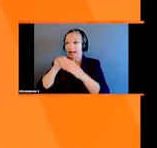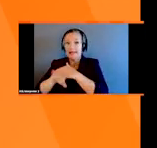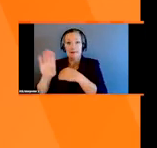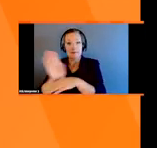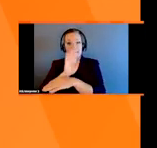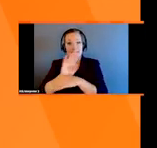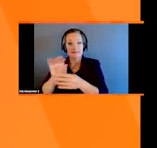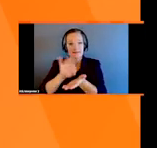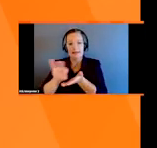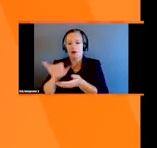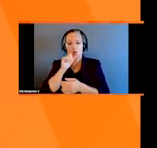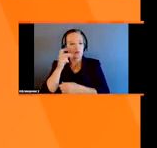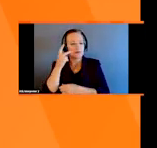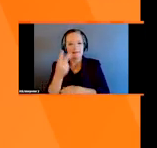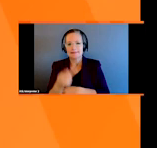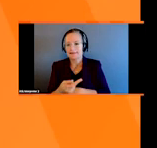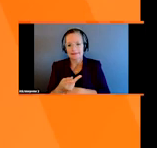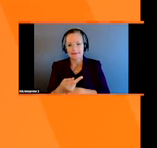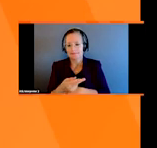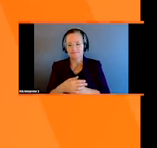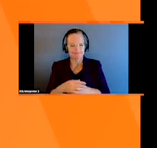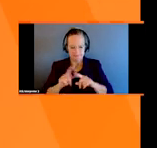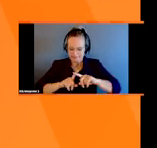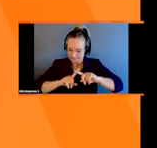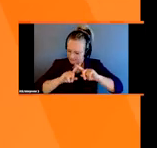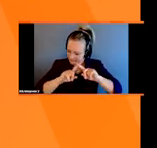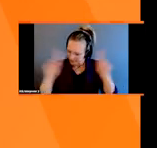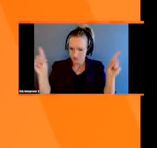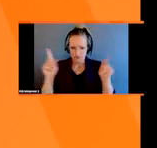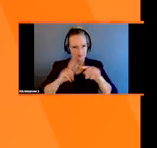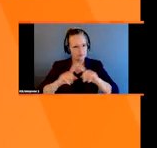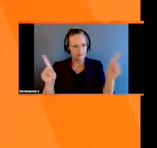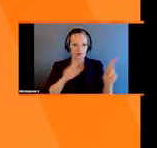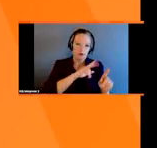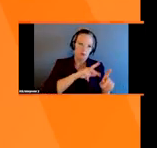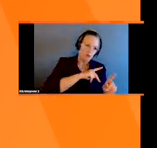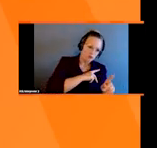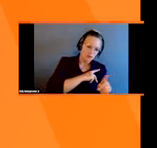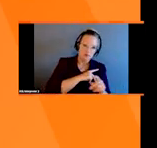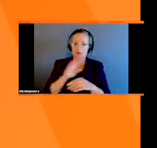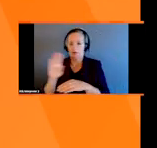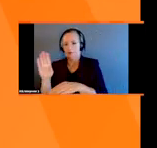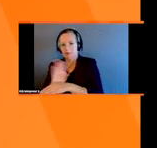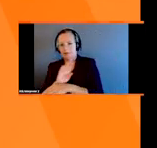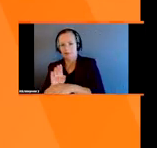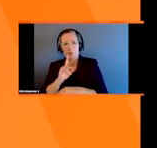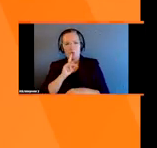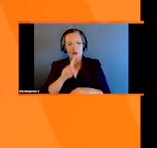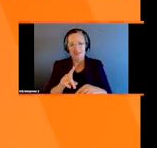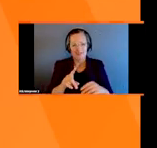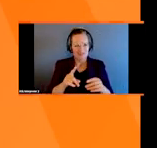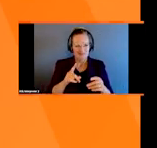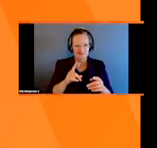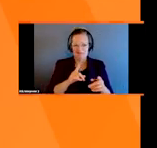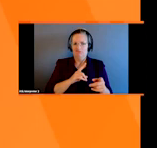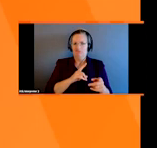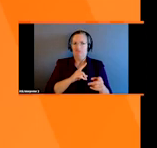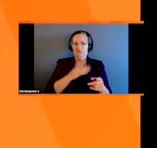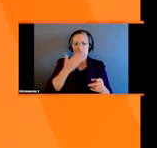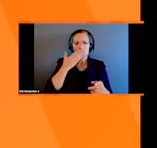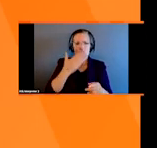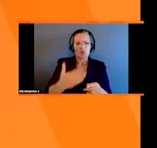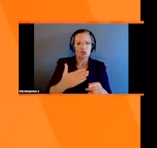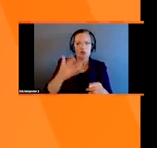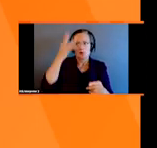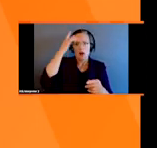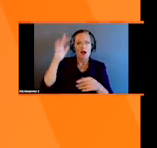account. So like different things. The group would not want a bunch of companies coming into it and being